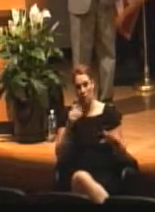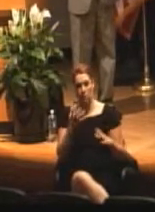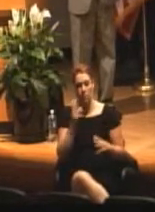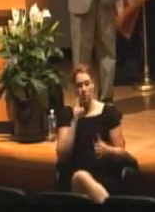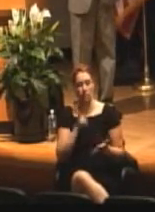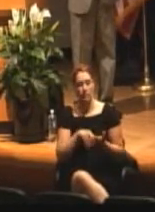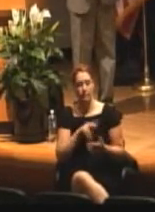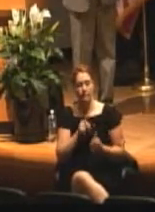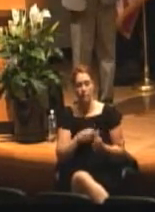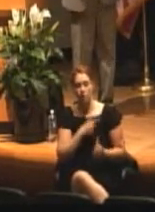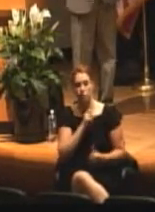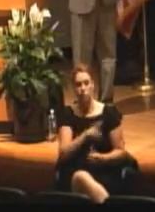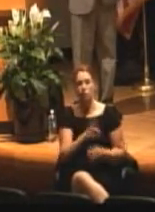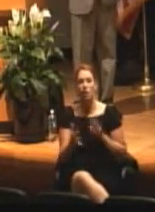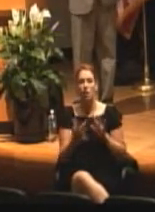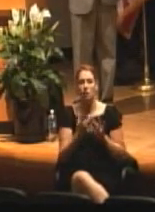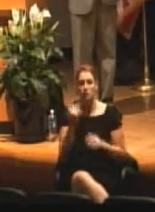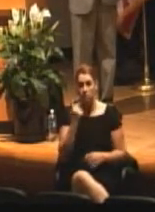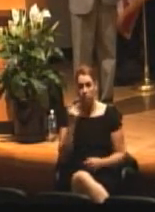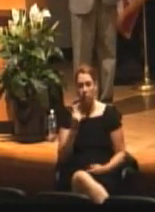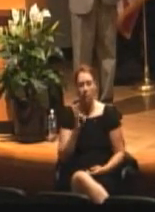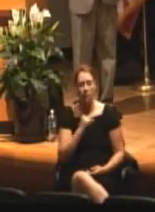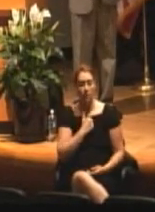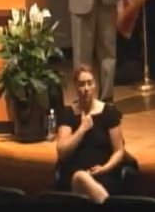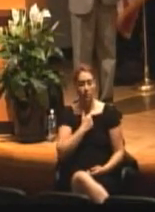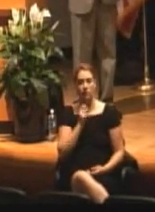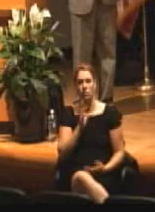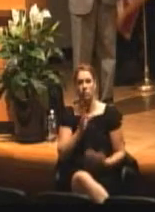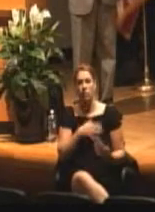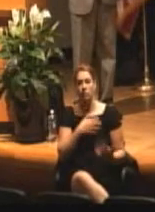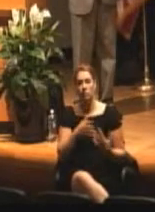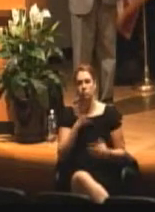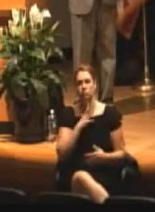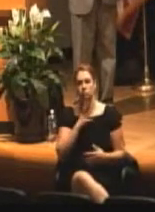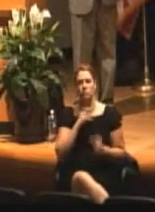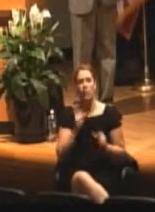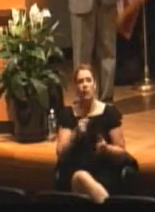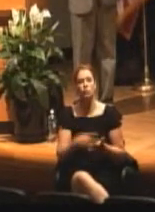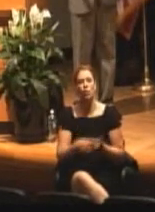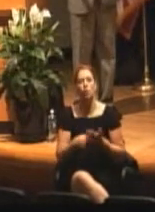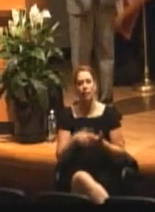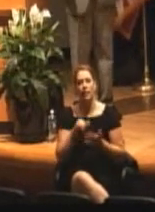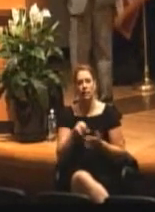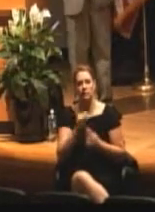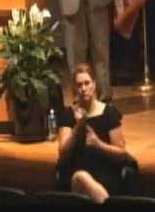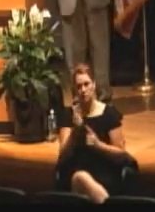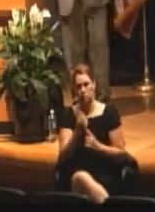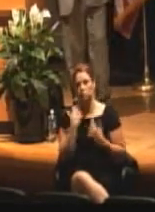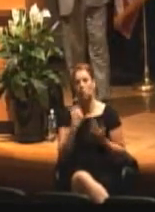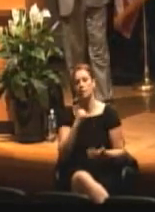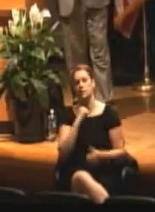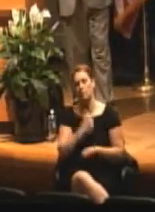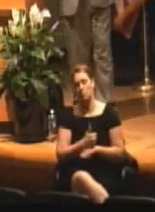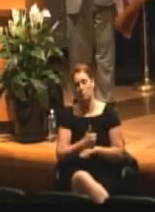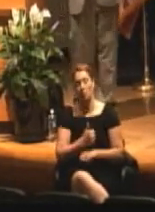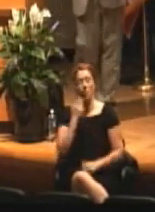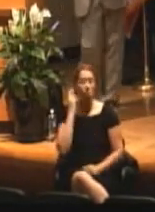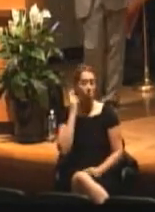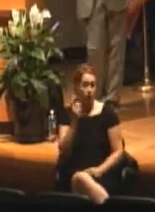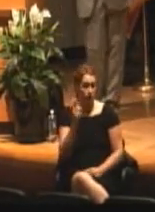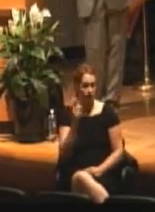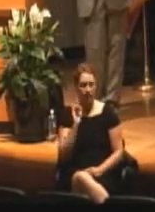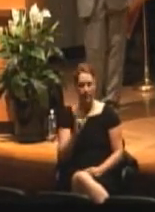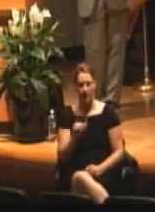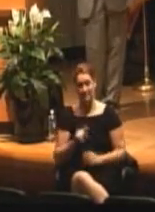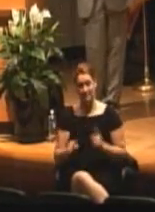touch with somebody, myself or anybody else, you know, whatever bank, talk to them about the situation and set it up. Hopefully that